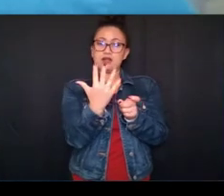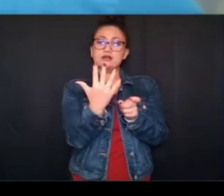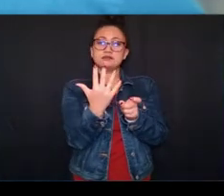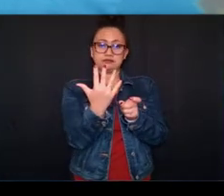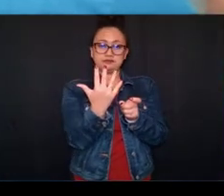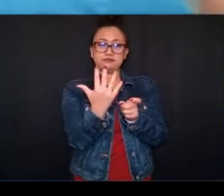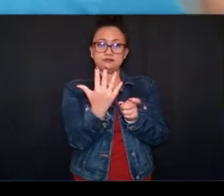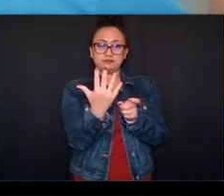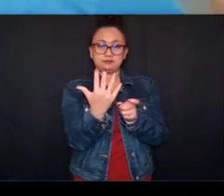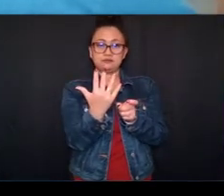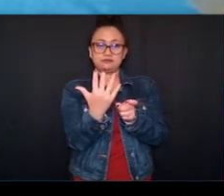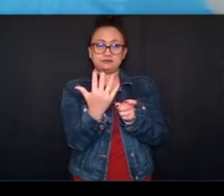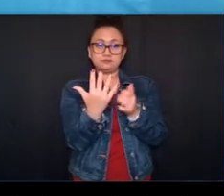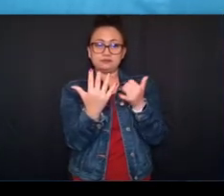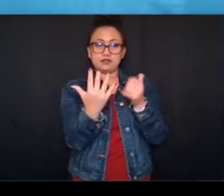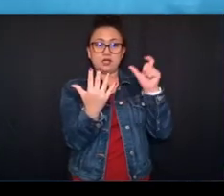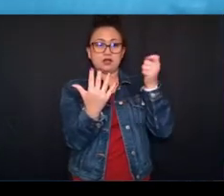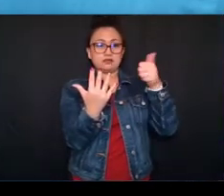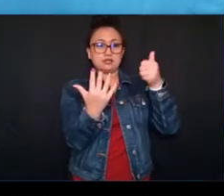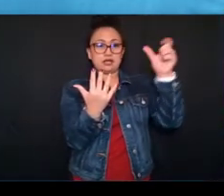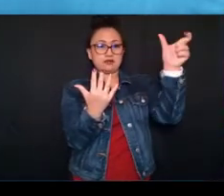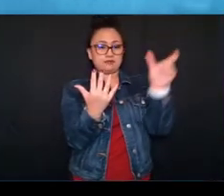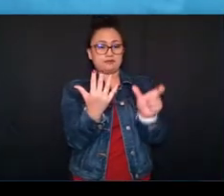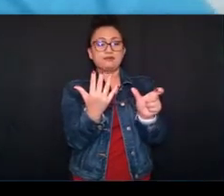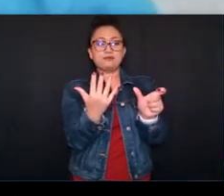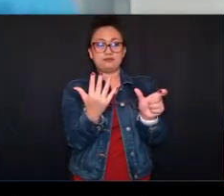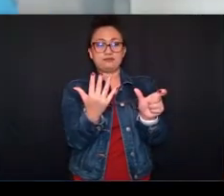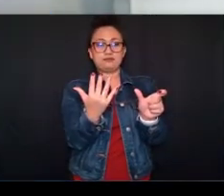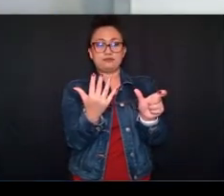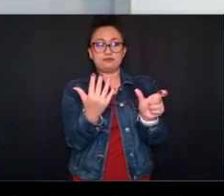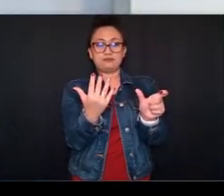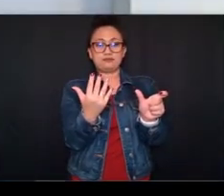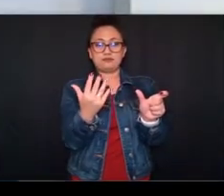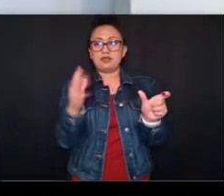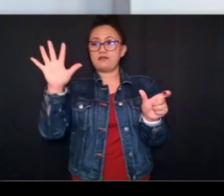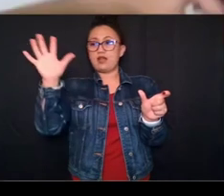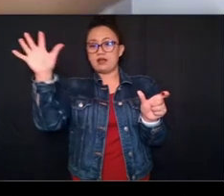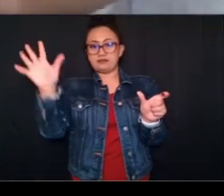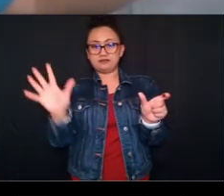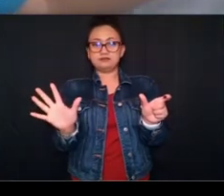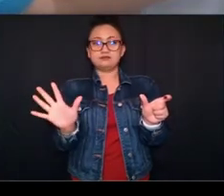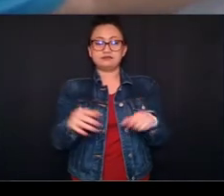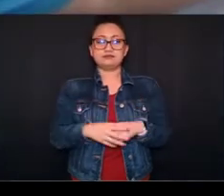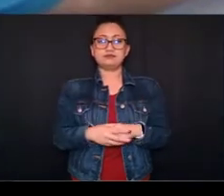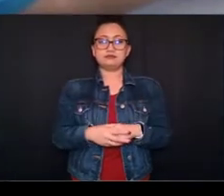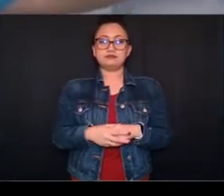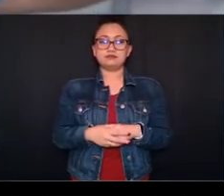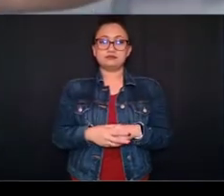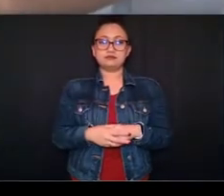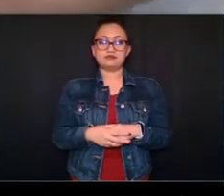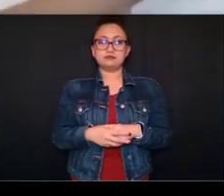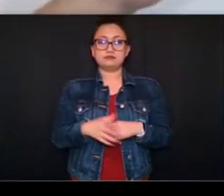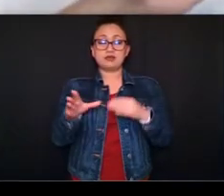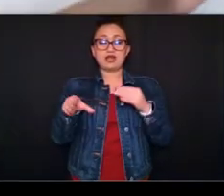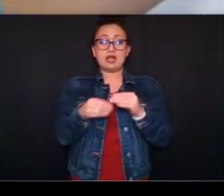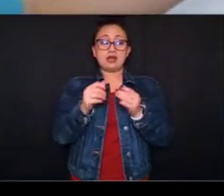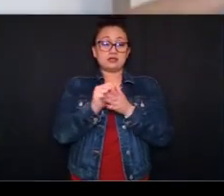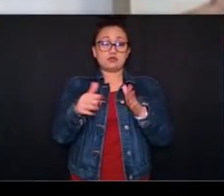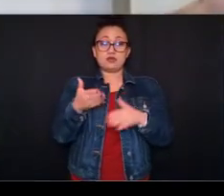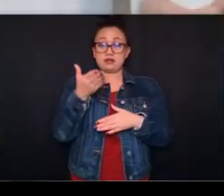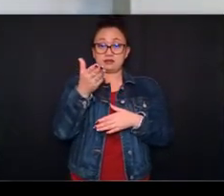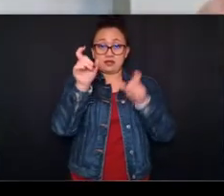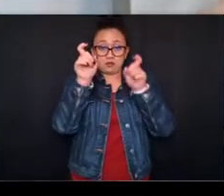handled it. The plus 10 remains, and the divided by 5 also remains. Okay? There's no adding or subtracting in here. We've